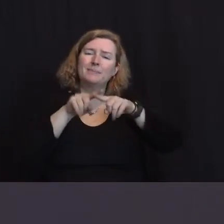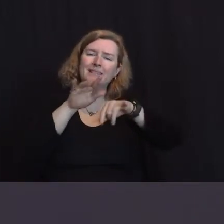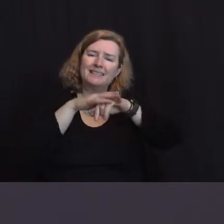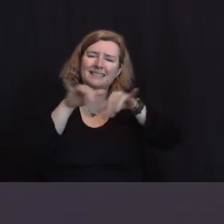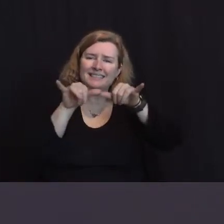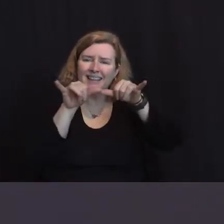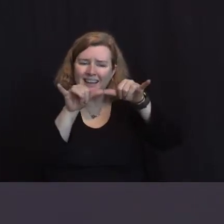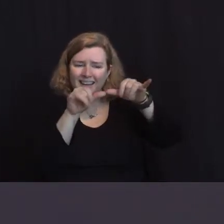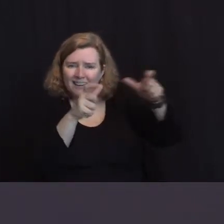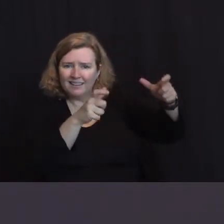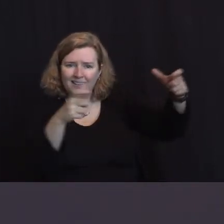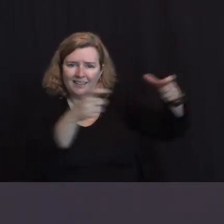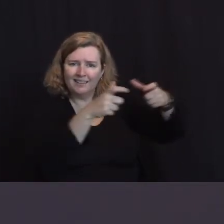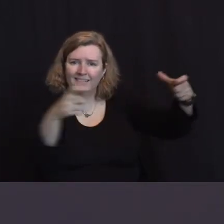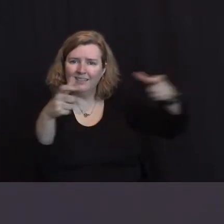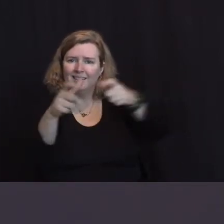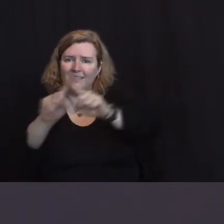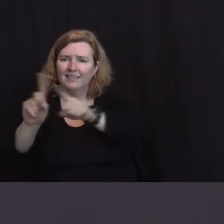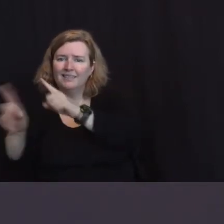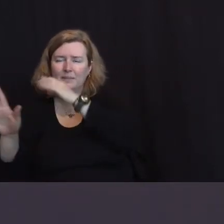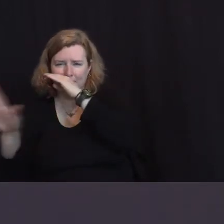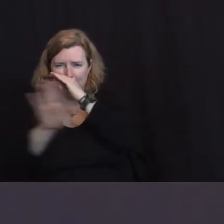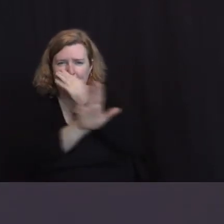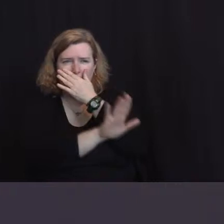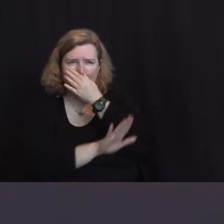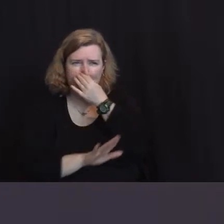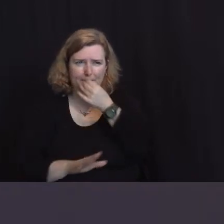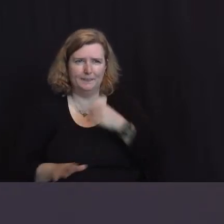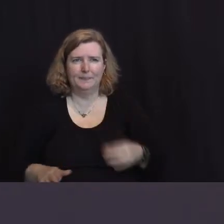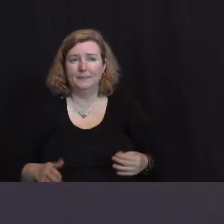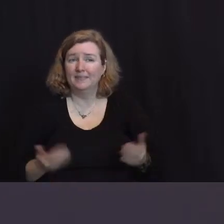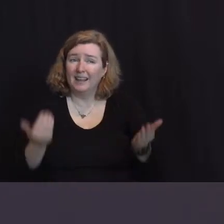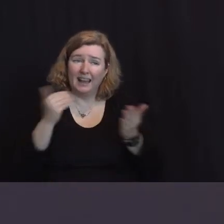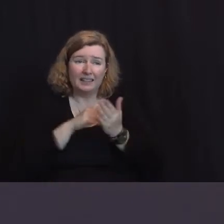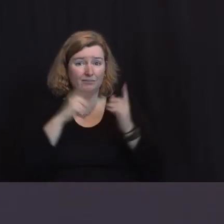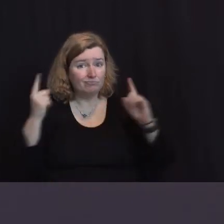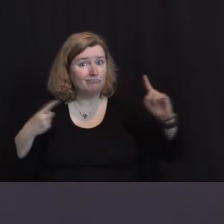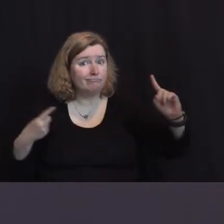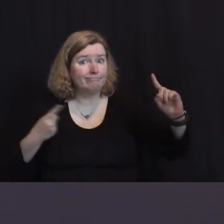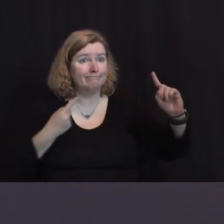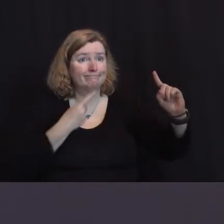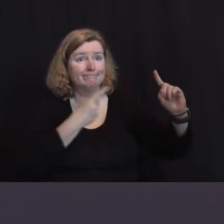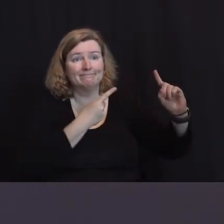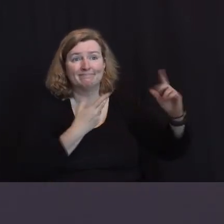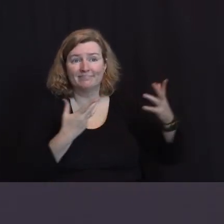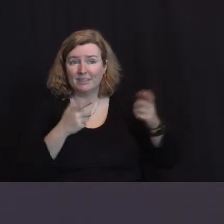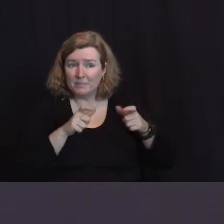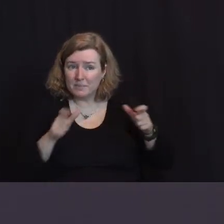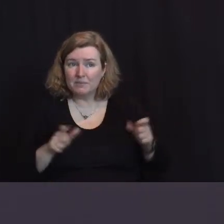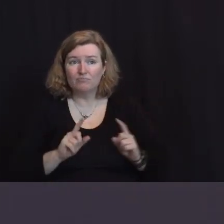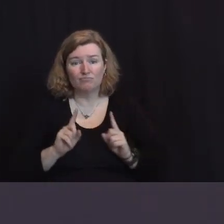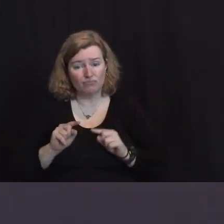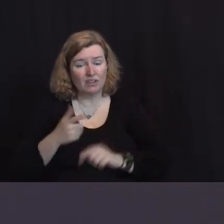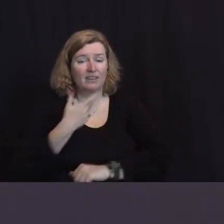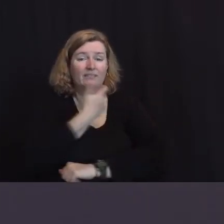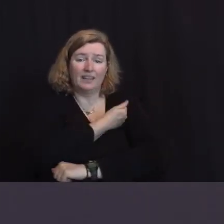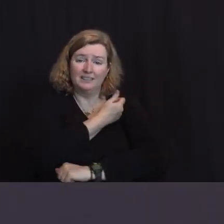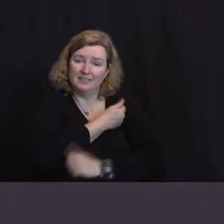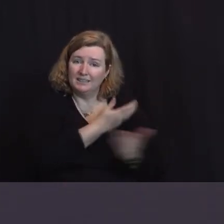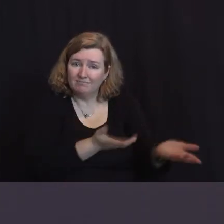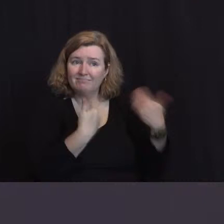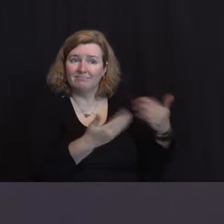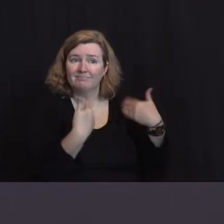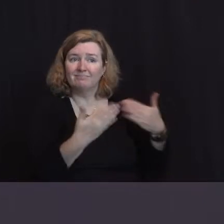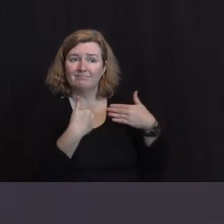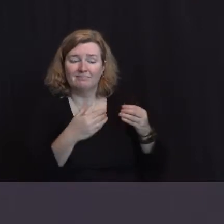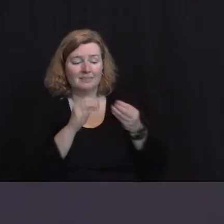can get, again, we're on a journey. We keep getting people vaccinated. Our health numbers keep going the right direction. We're going to keep being